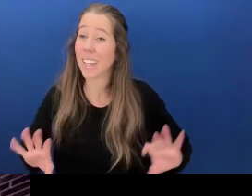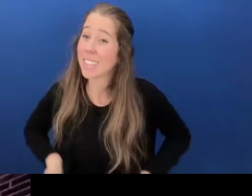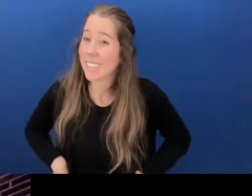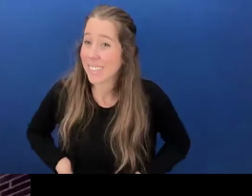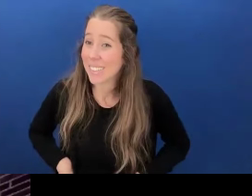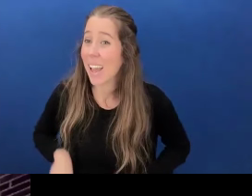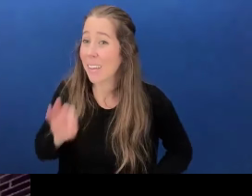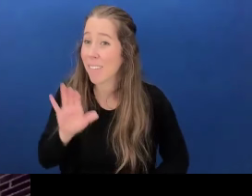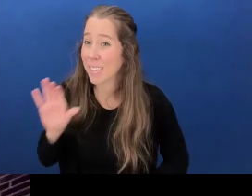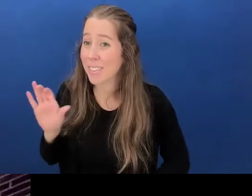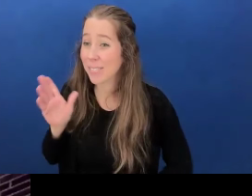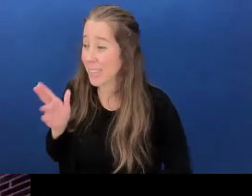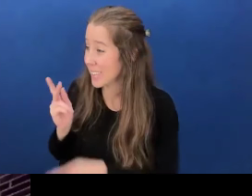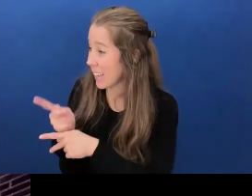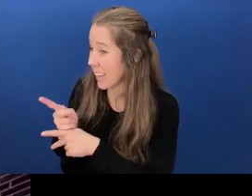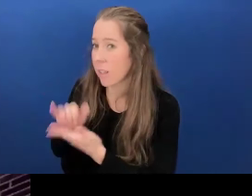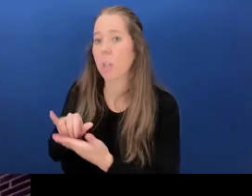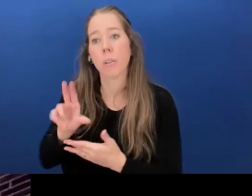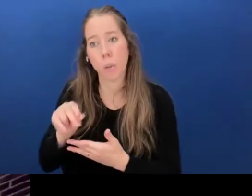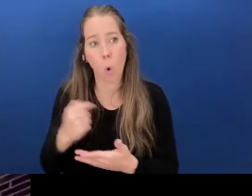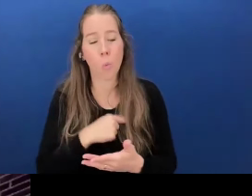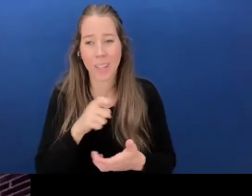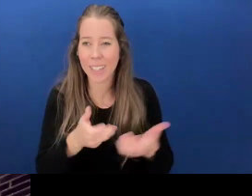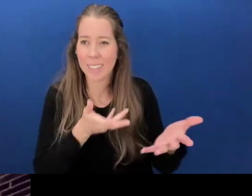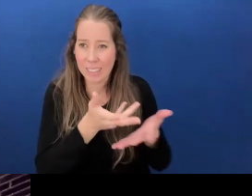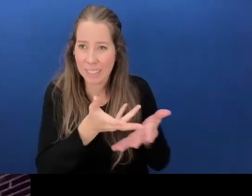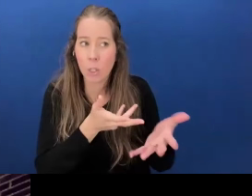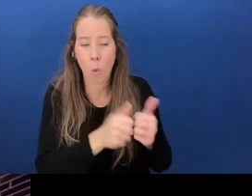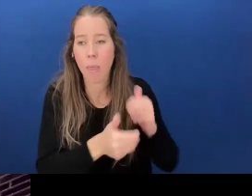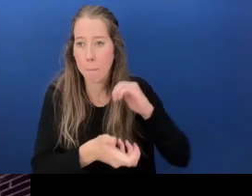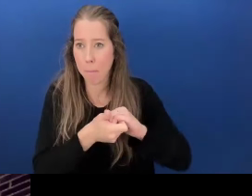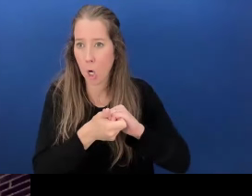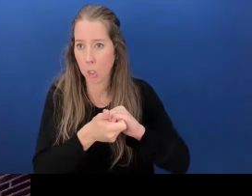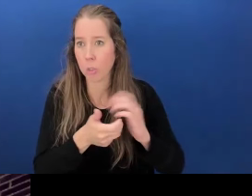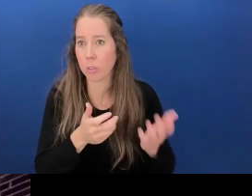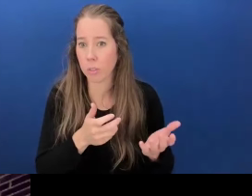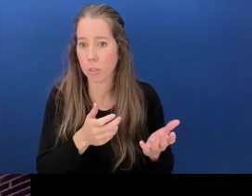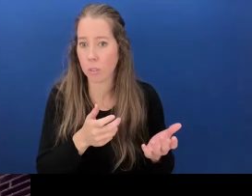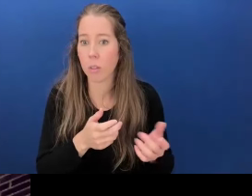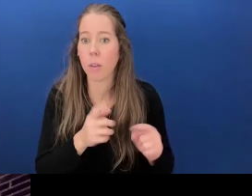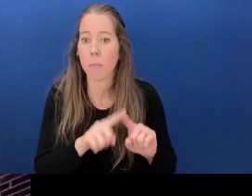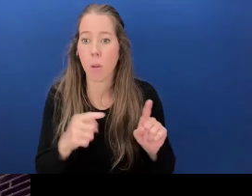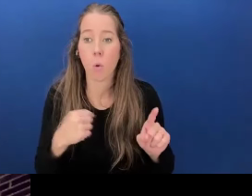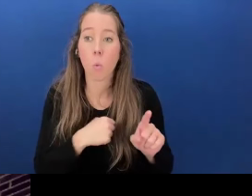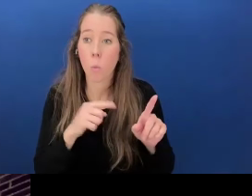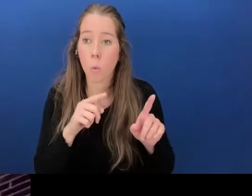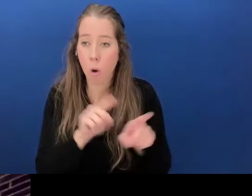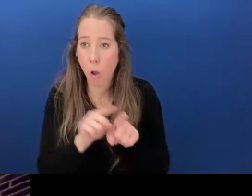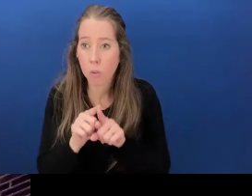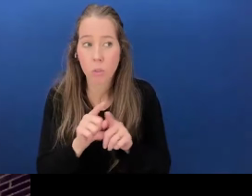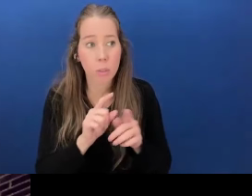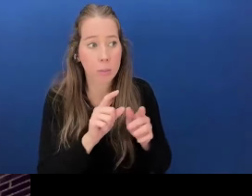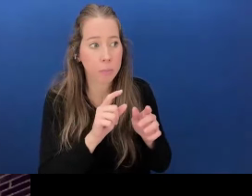City will take care of it. We do need engagement from those partners, but that's also how we're creating a footprint out in the community as